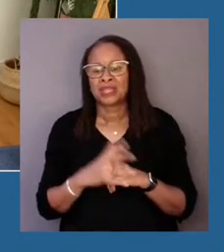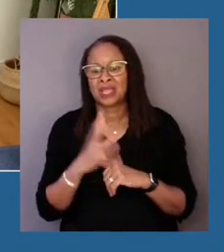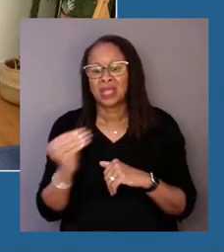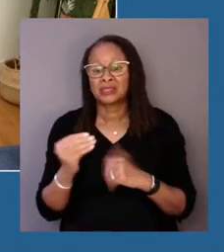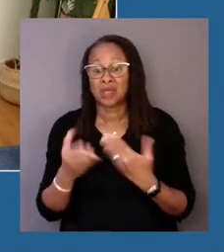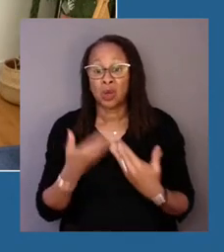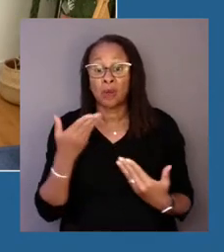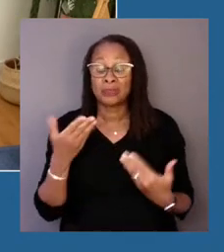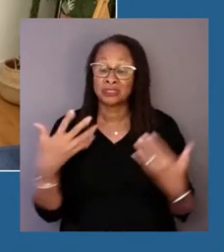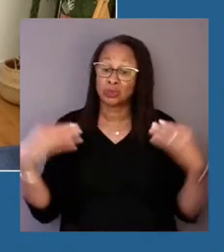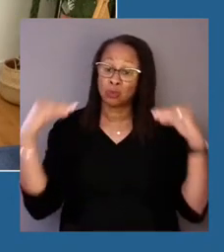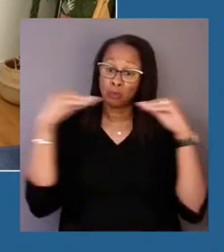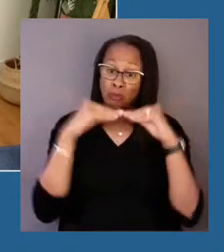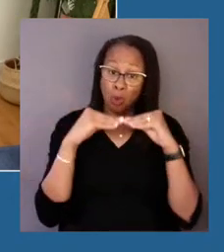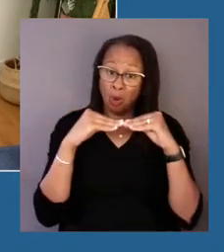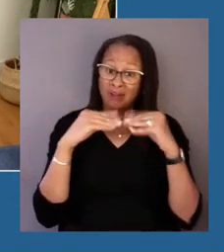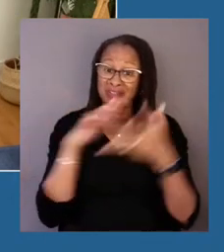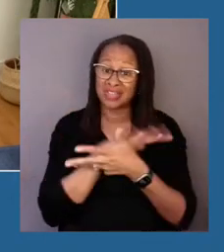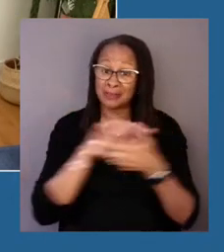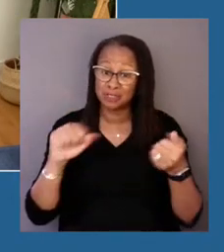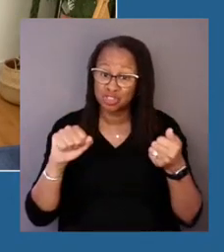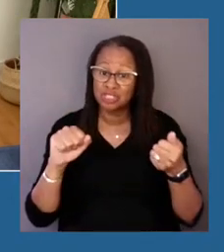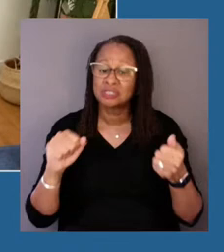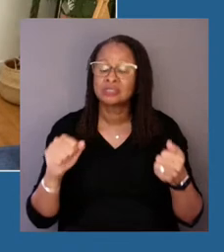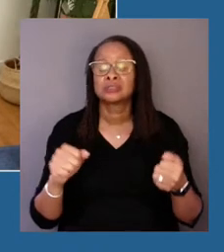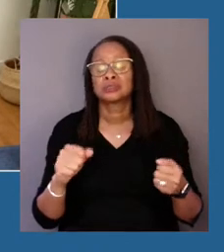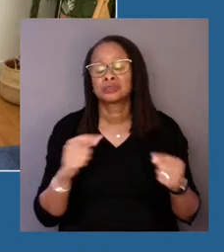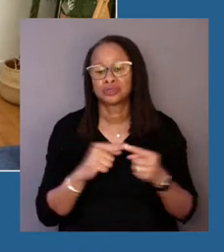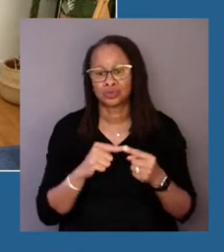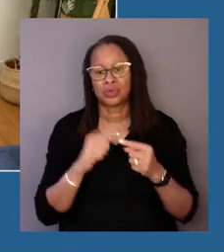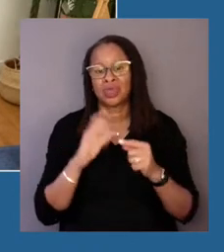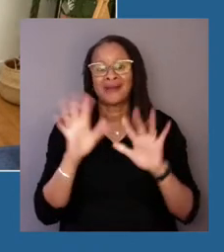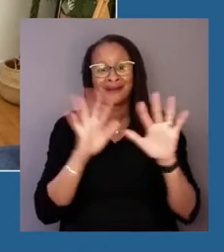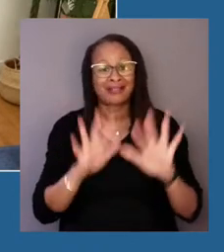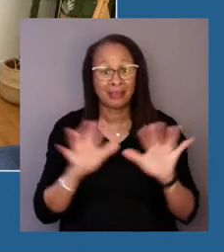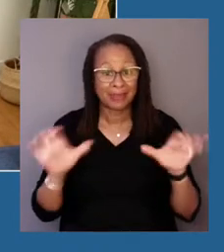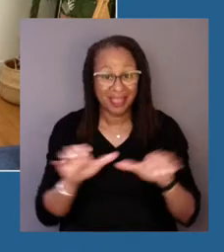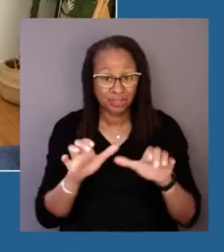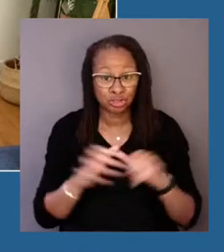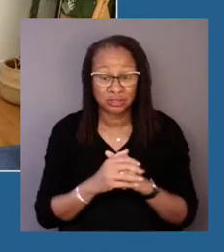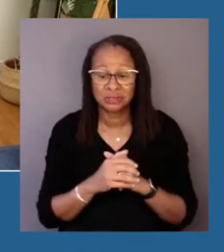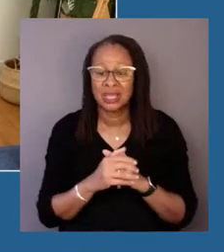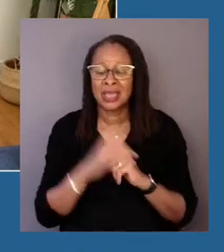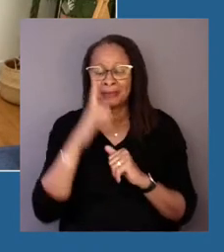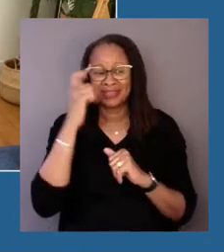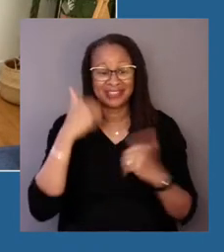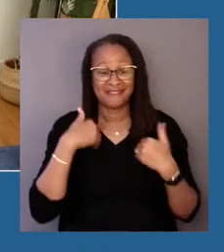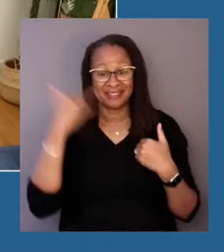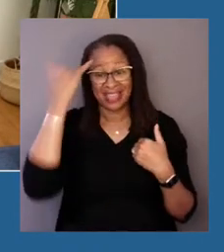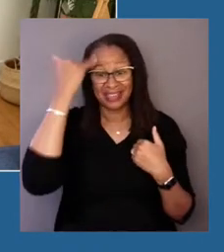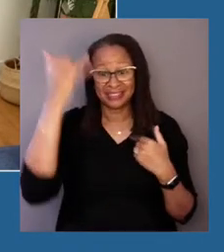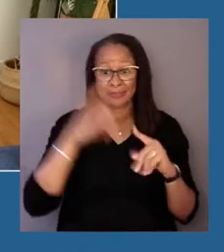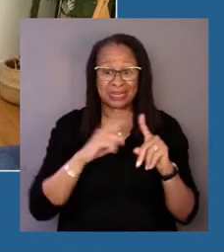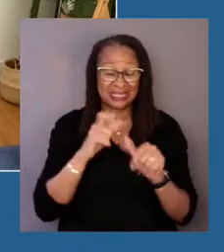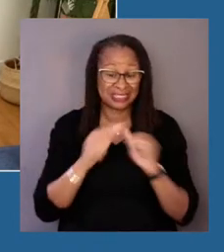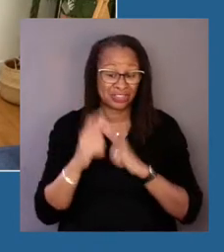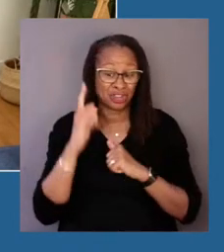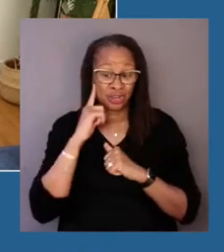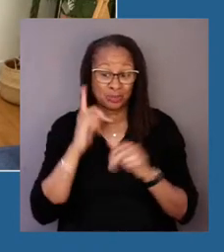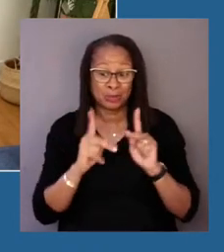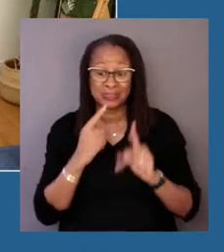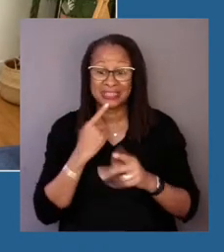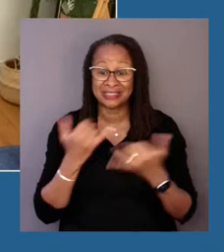almost more damaging to climate action, because there's these ideas that I still hear people saying today that are